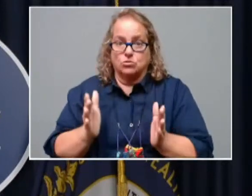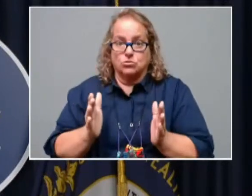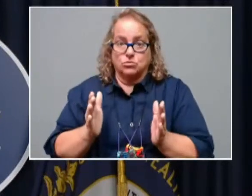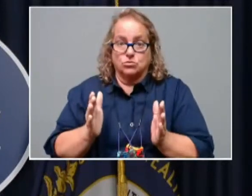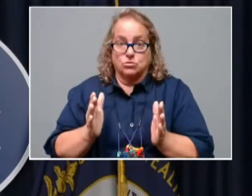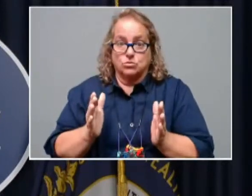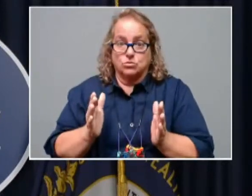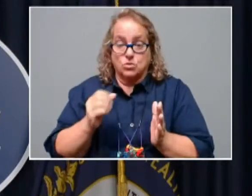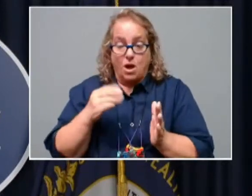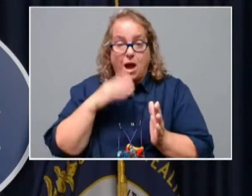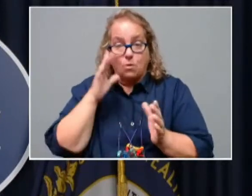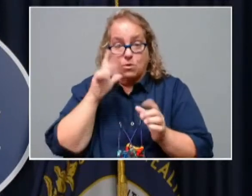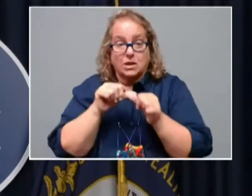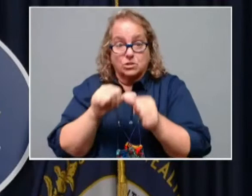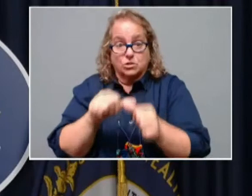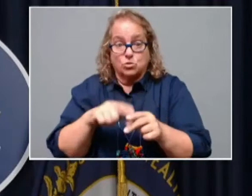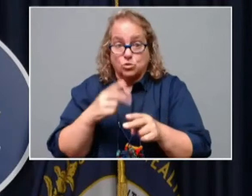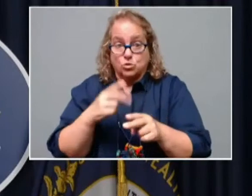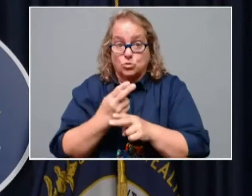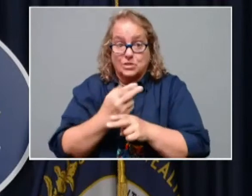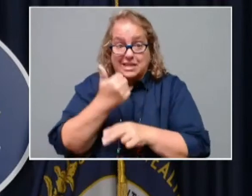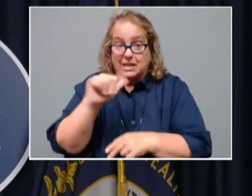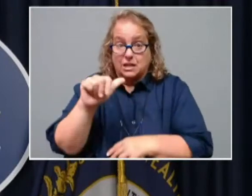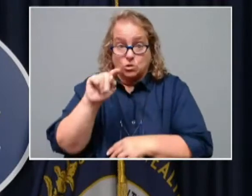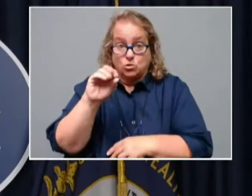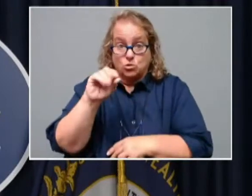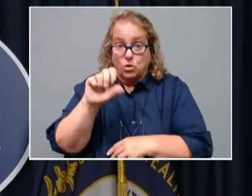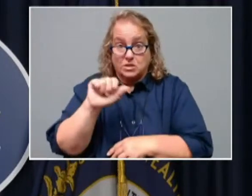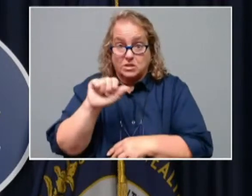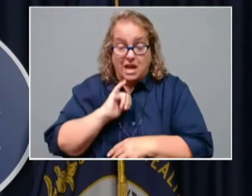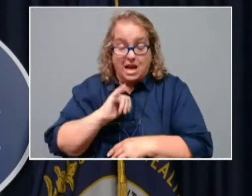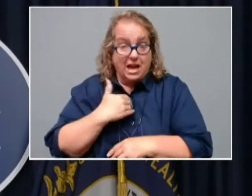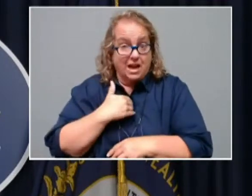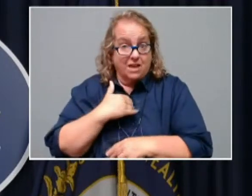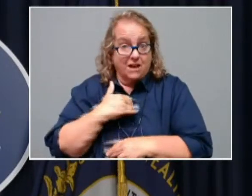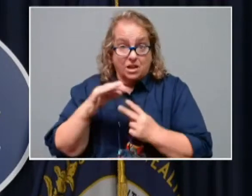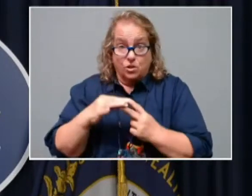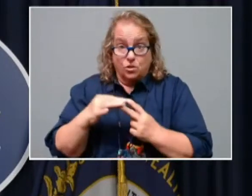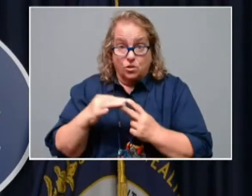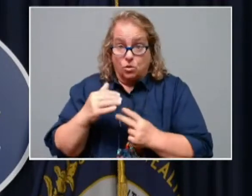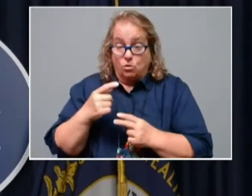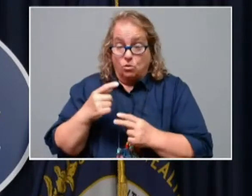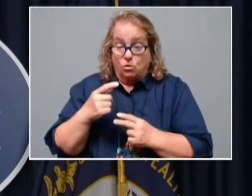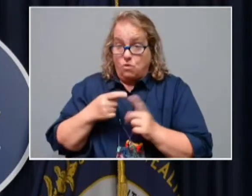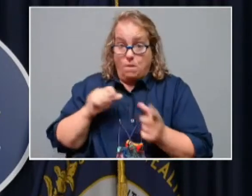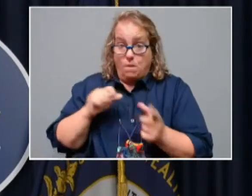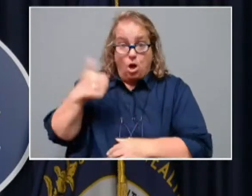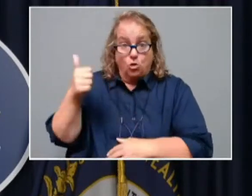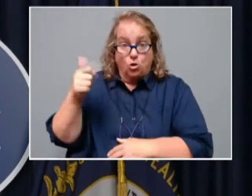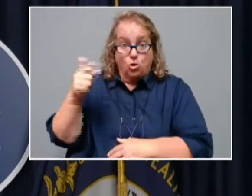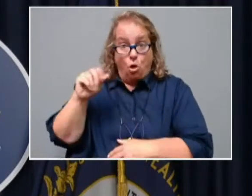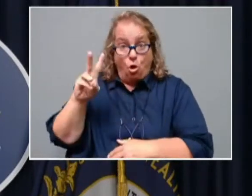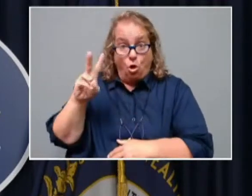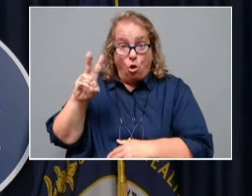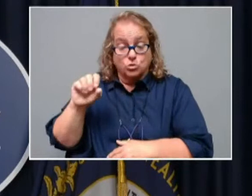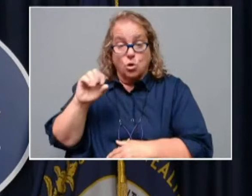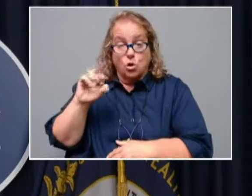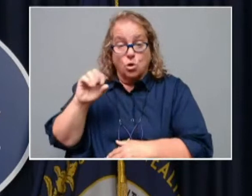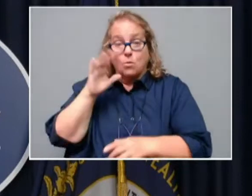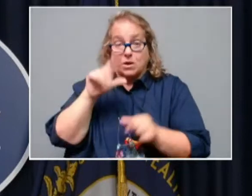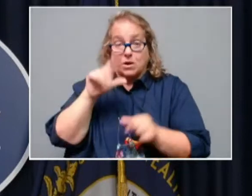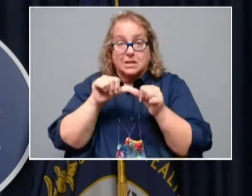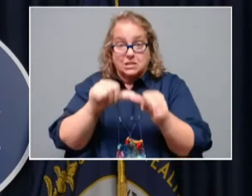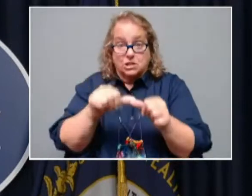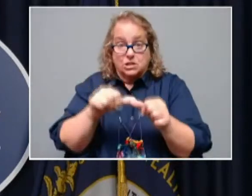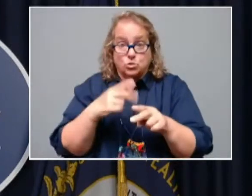any tools that I either have at my disposal from other laws. I'm going to continue to use the National Guard like